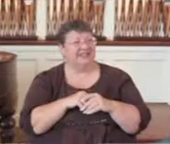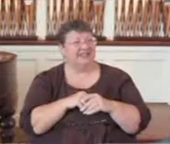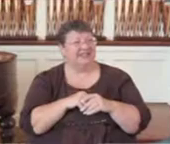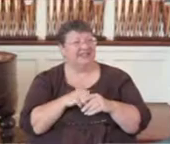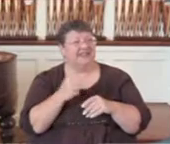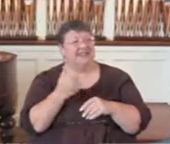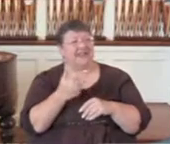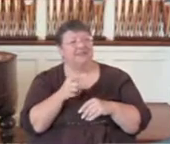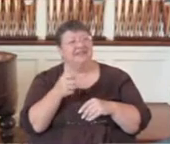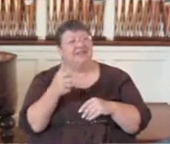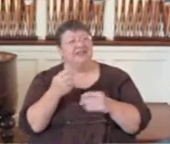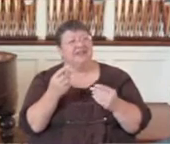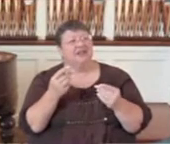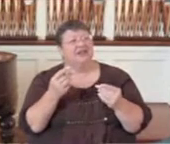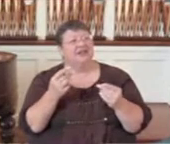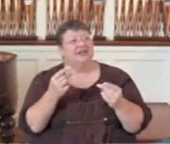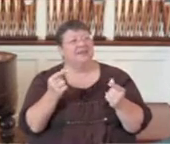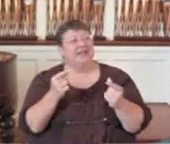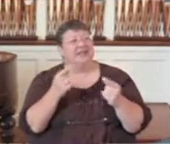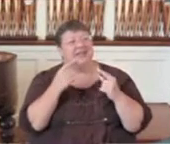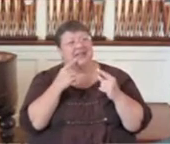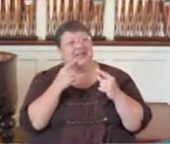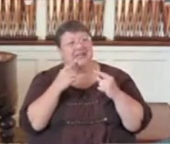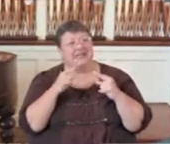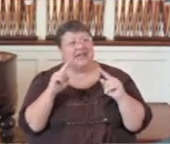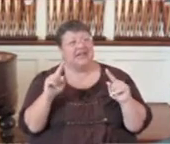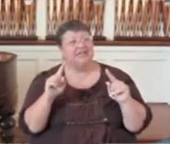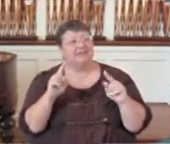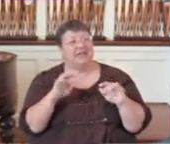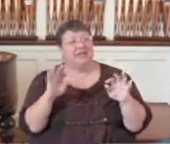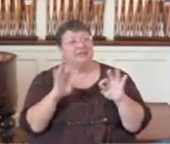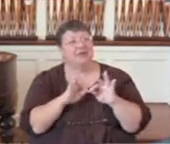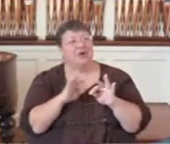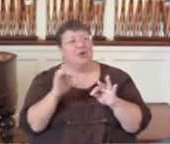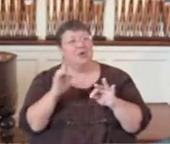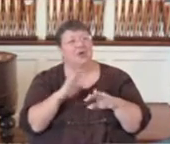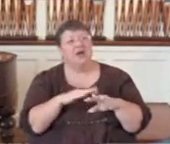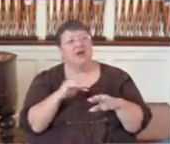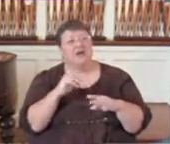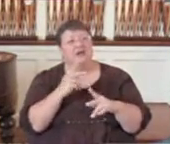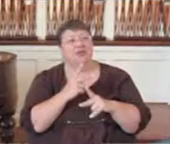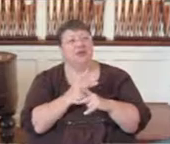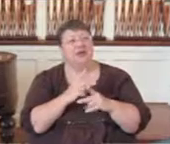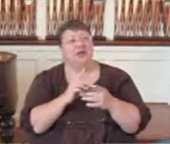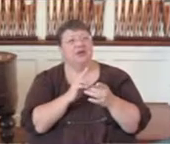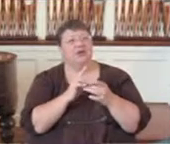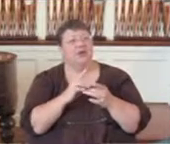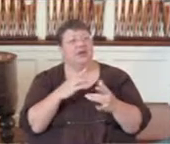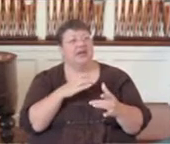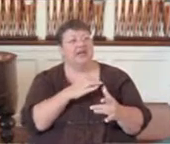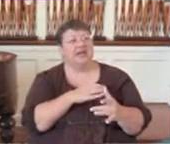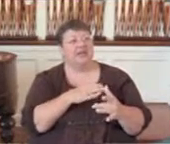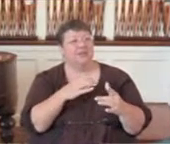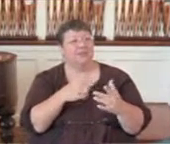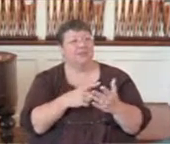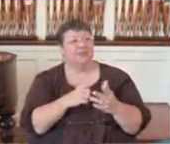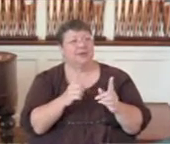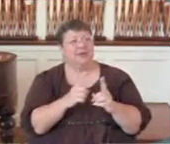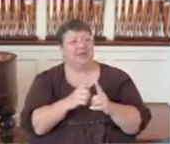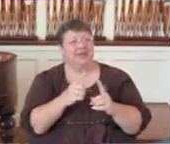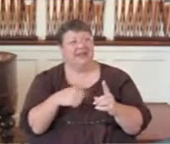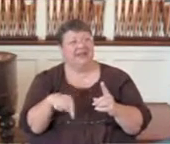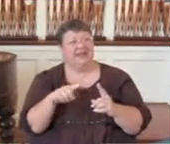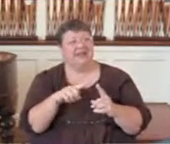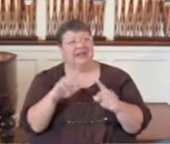Thanks. A couple other quick announcements. An important announcement. One, the Call to Care Coordinating Council will be meeting next Sunday,